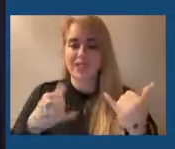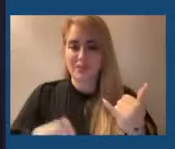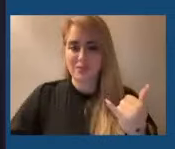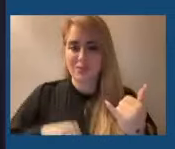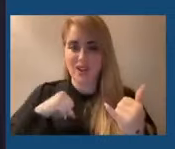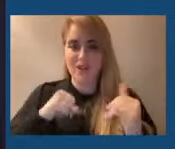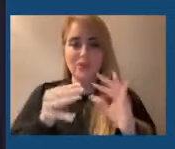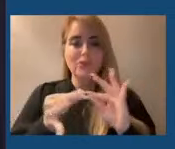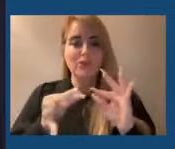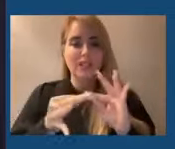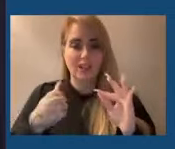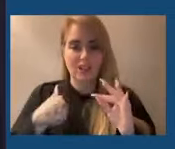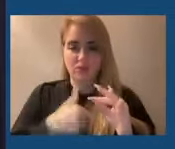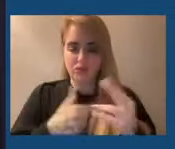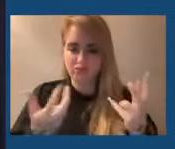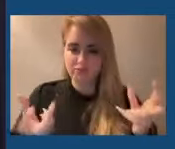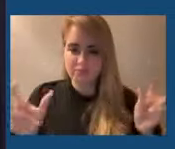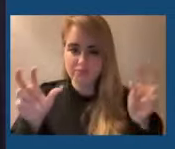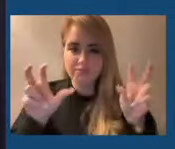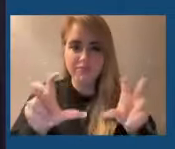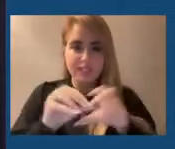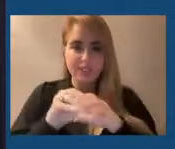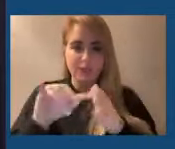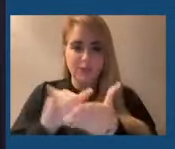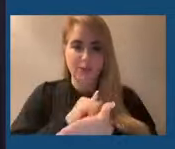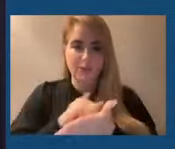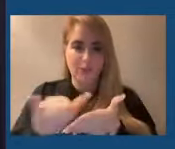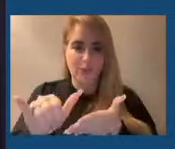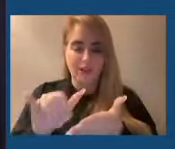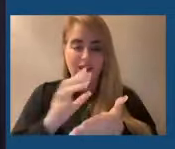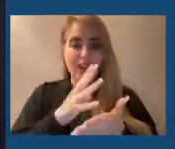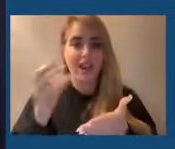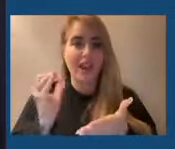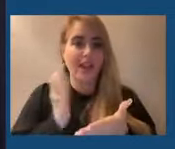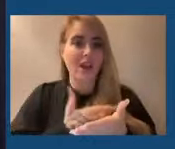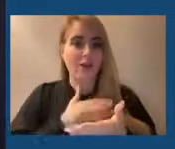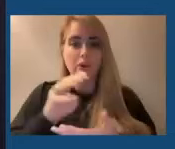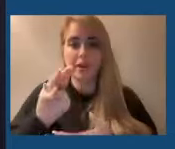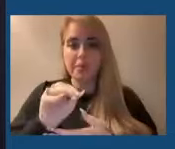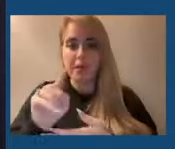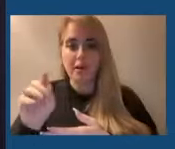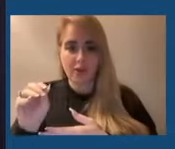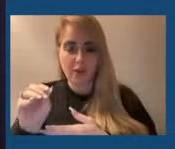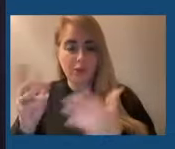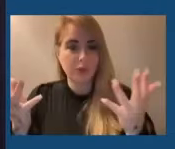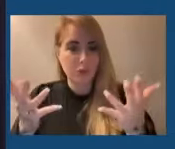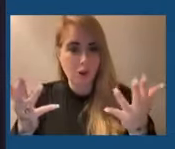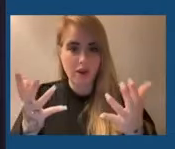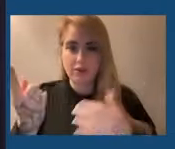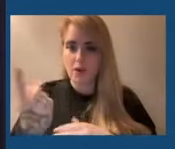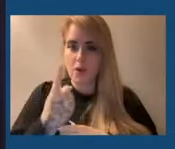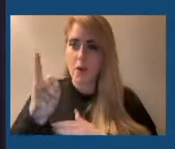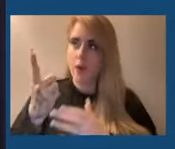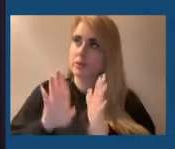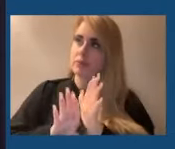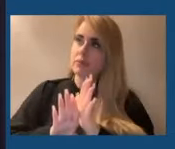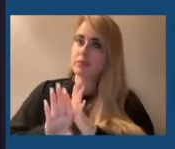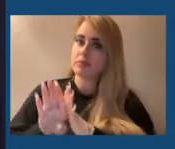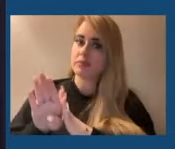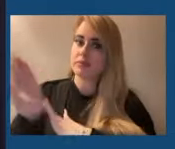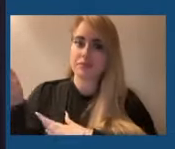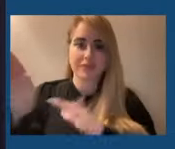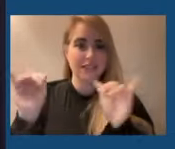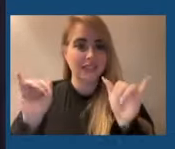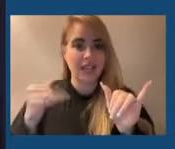say that we are investing into New York. And, you know, our motto is Excelsior, and it's ever upwards. And we're ever upwards